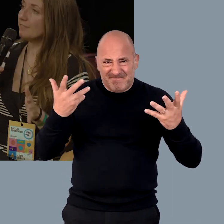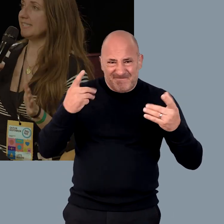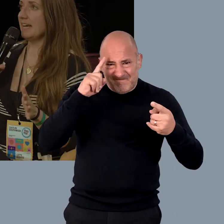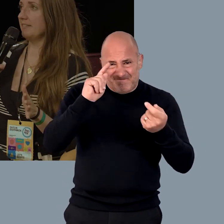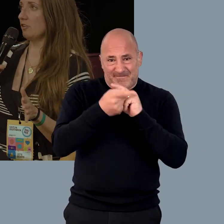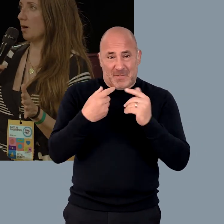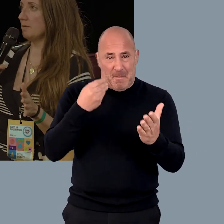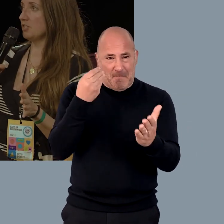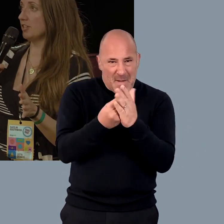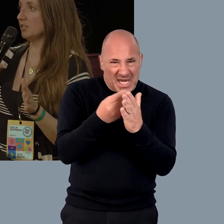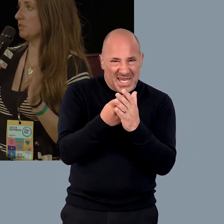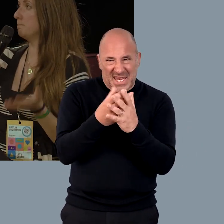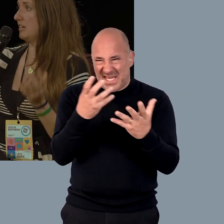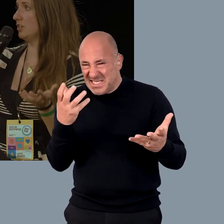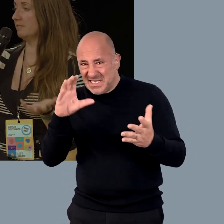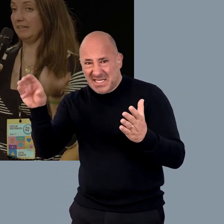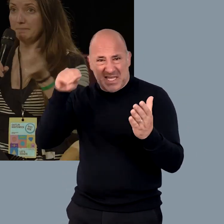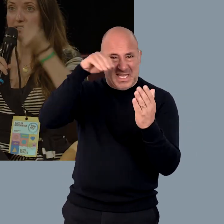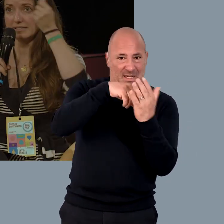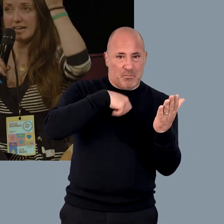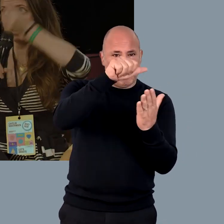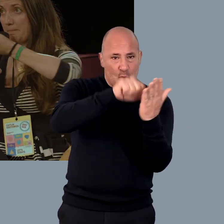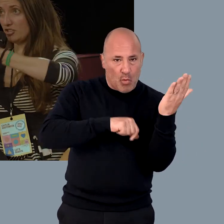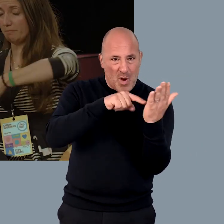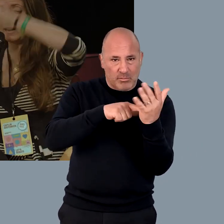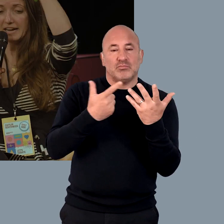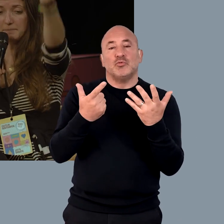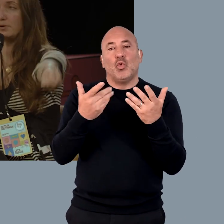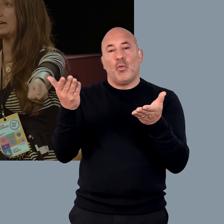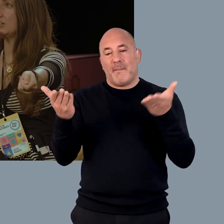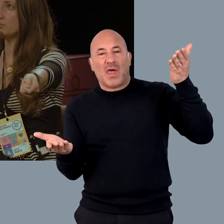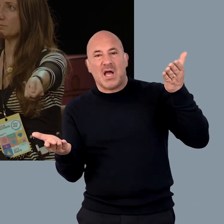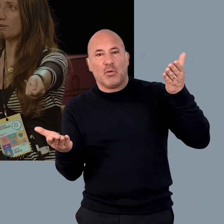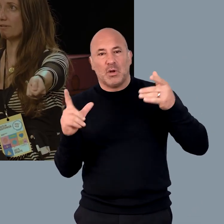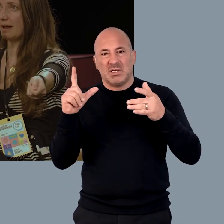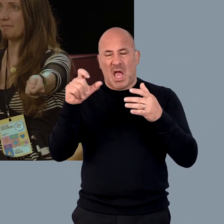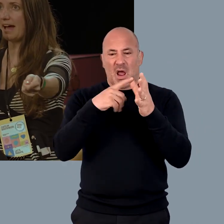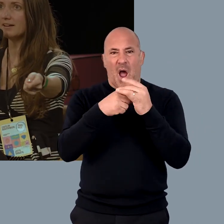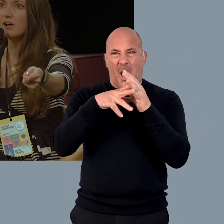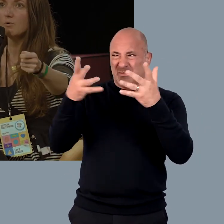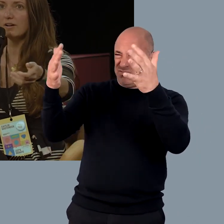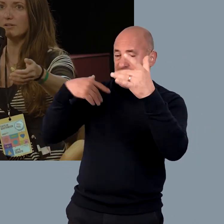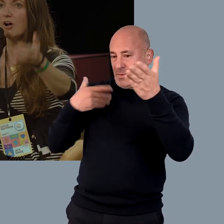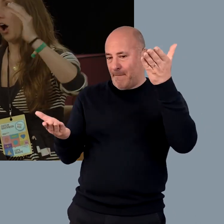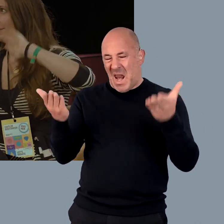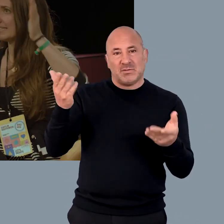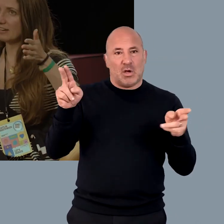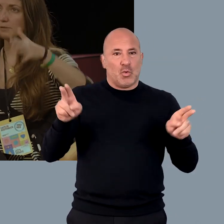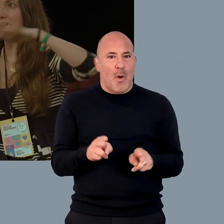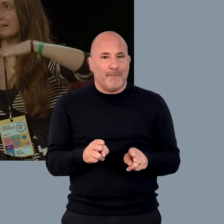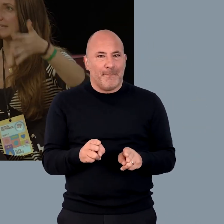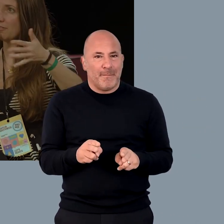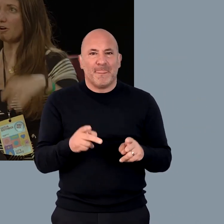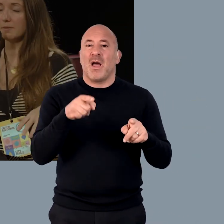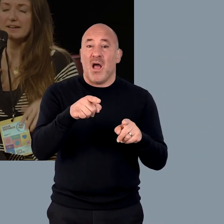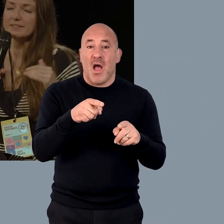by offsetting their carbon emissions, which basically means taking a bunch of money and putting it into a program that will offset